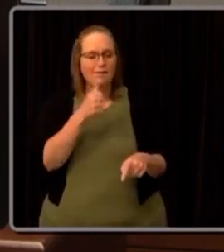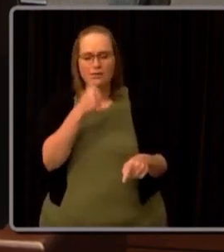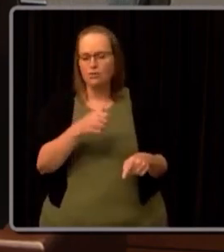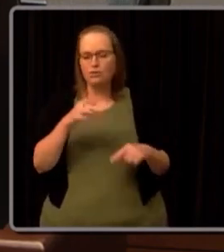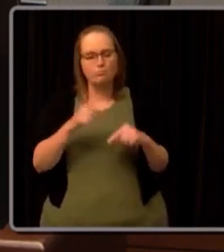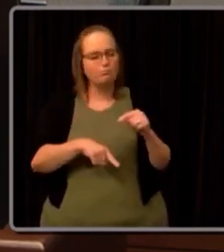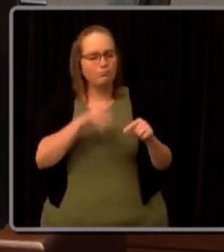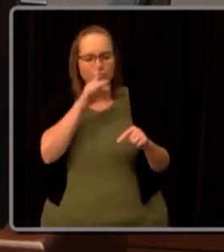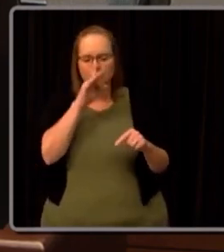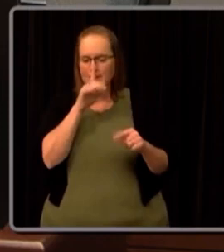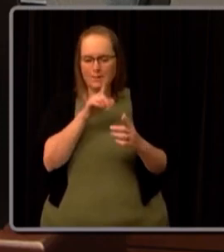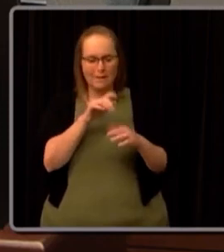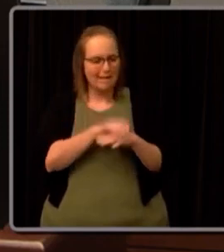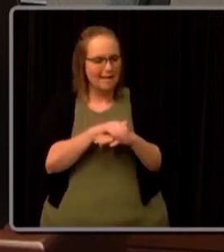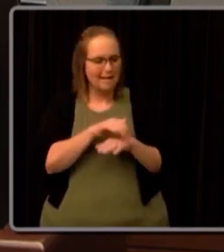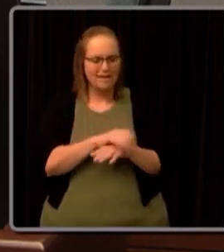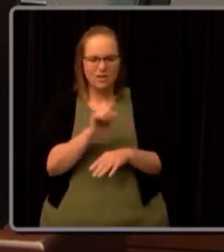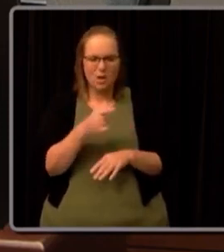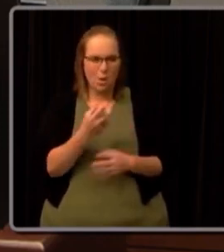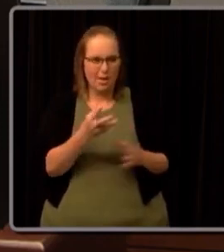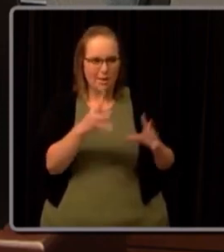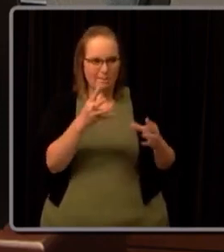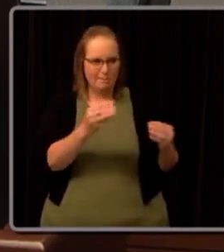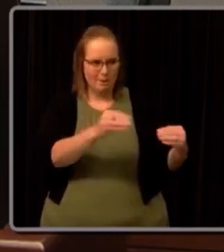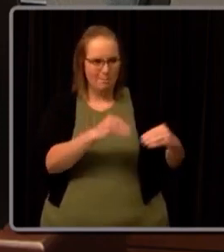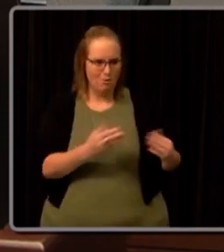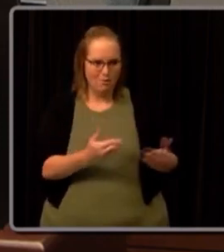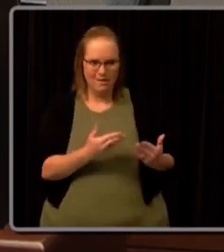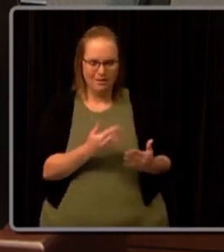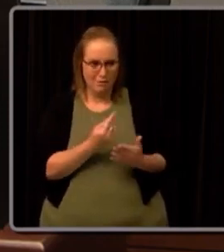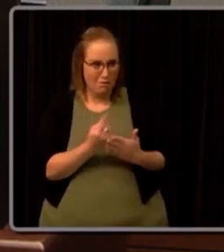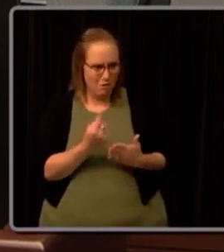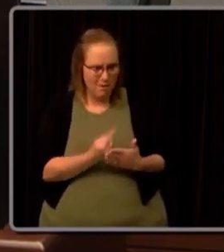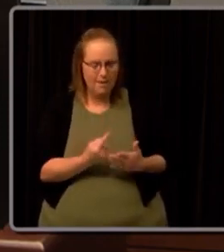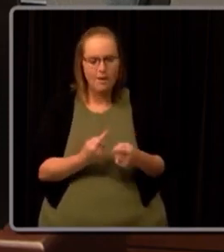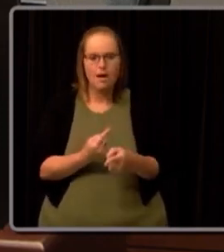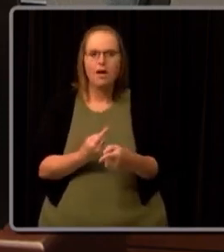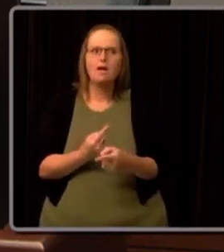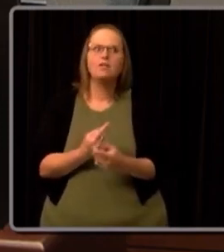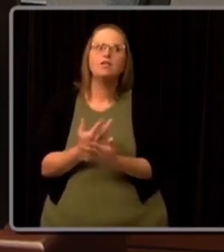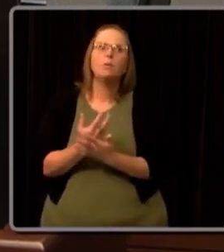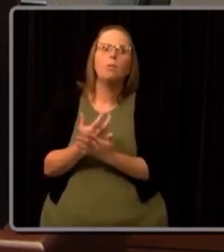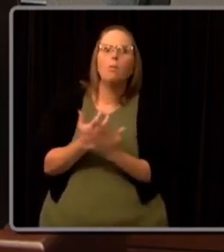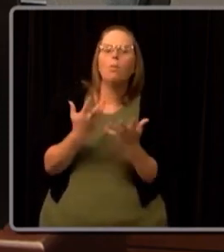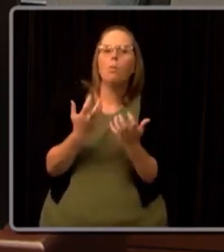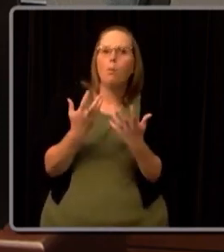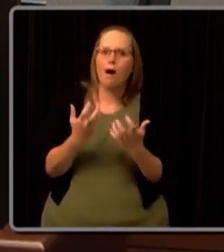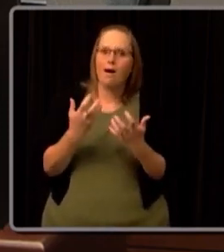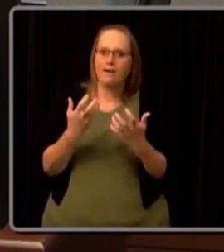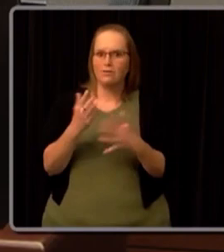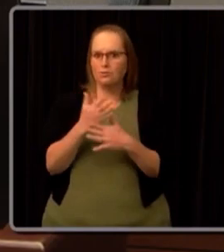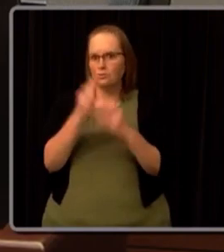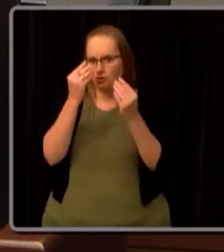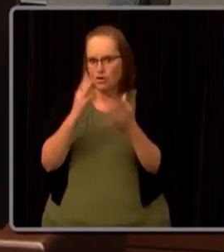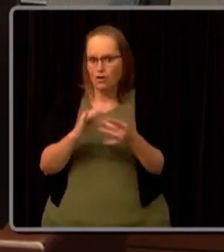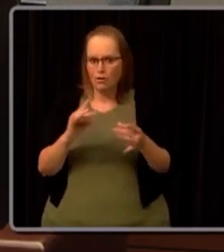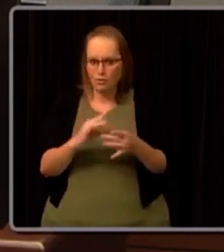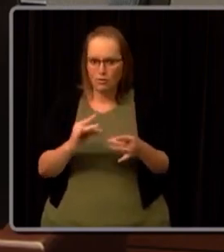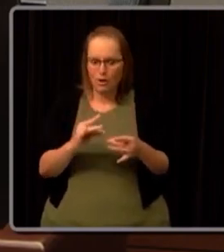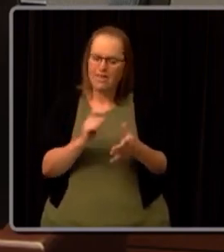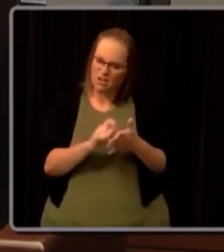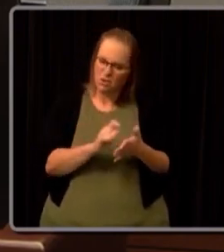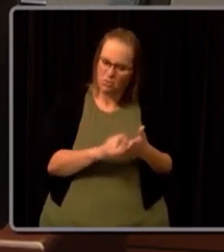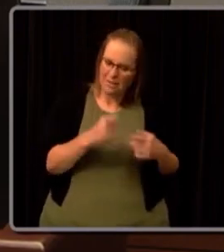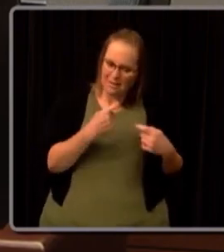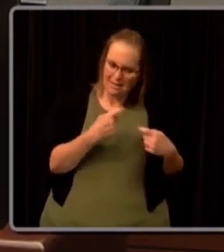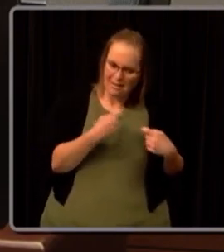country for a couple of weeks. But she was dying to share her story that she had written in Spanish, while another one of her